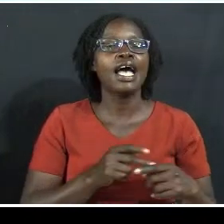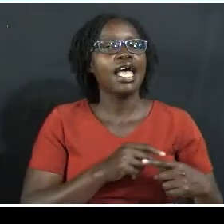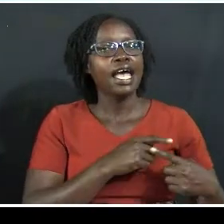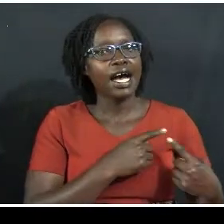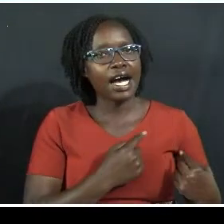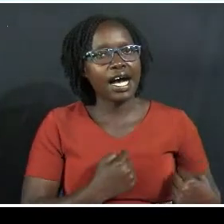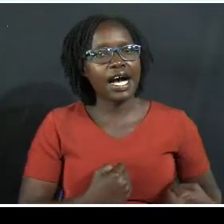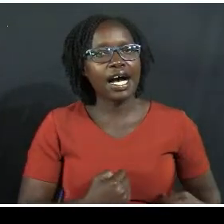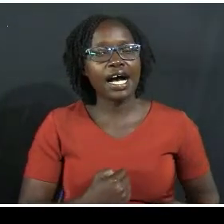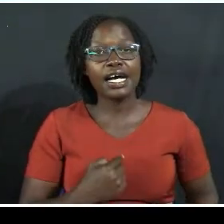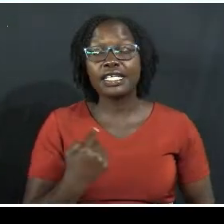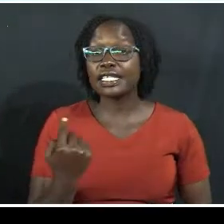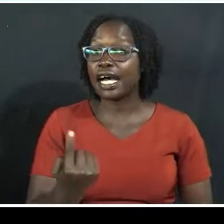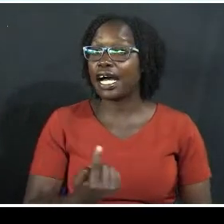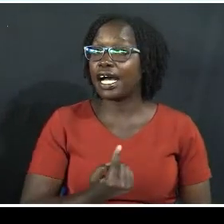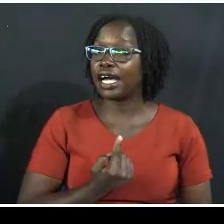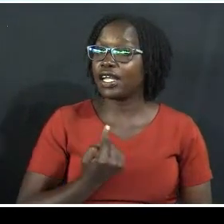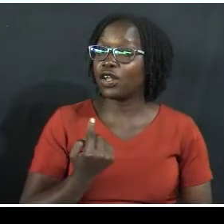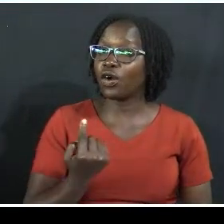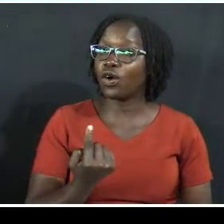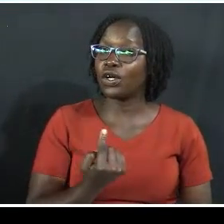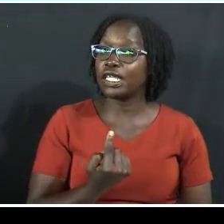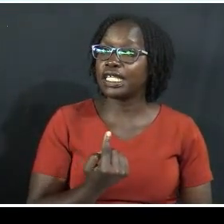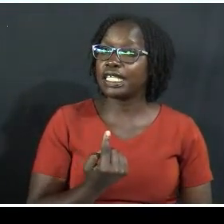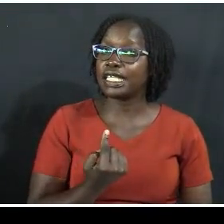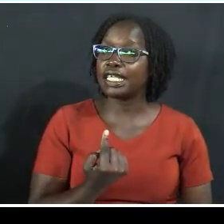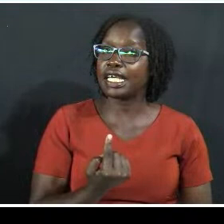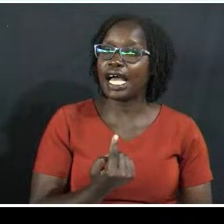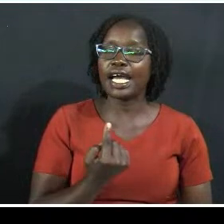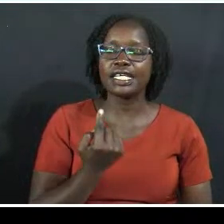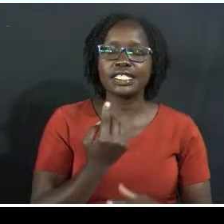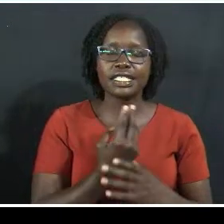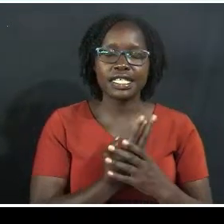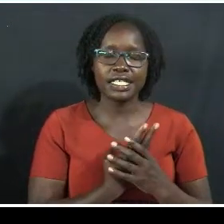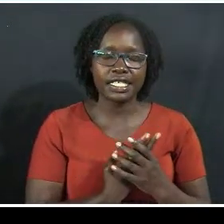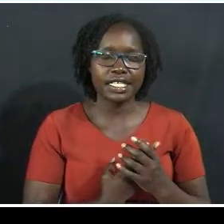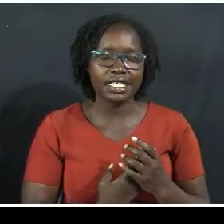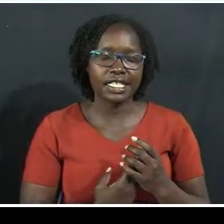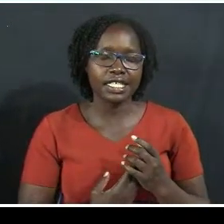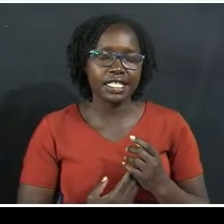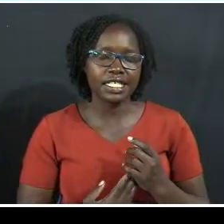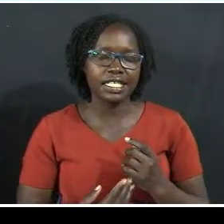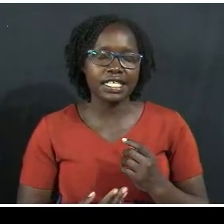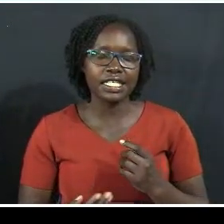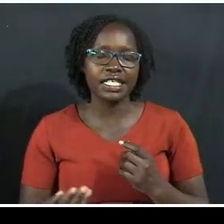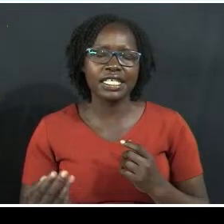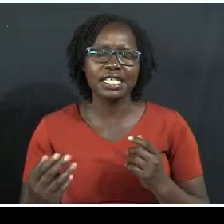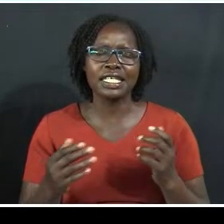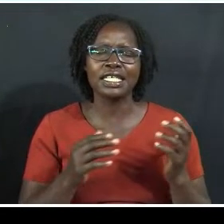care. Hearts are lonely and